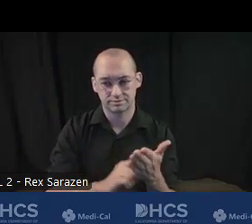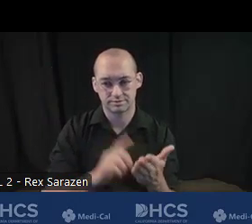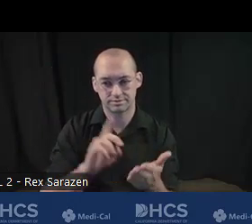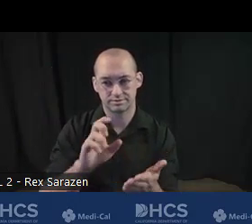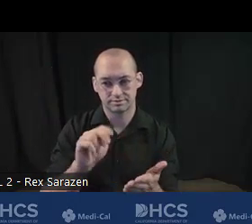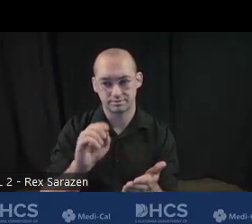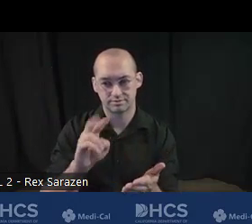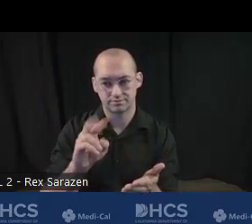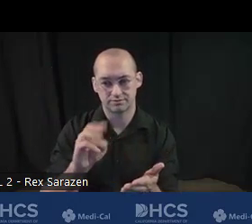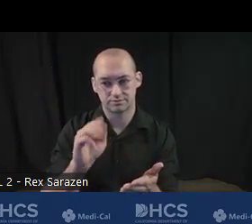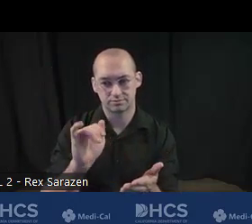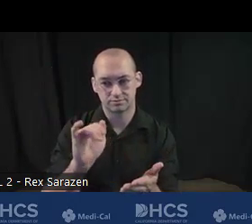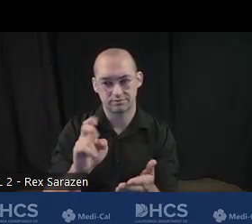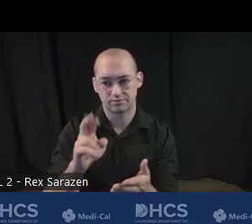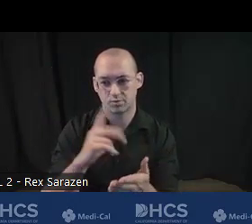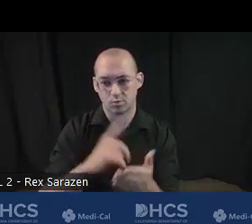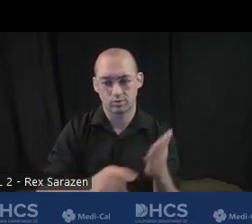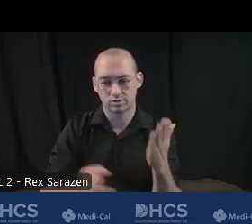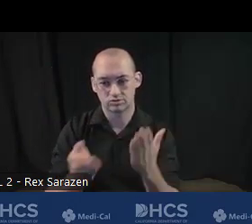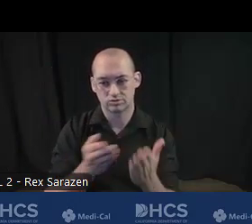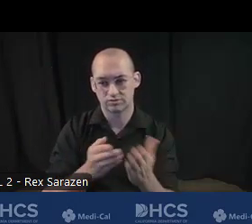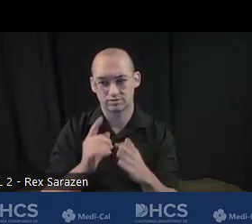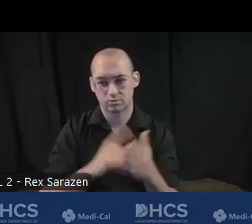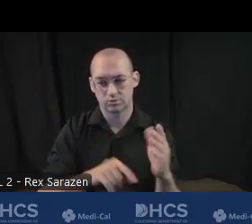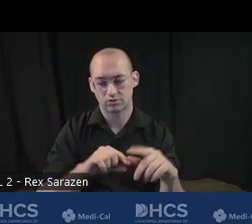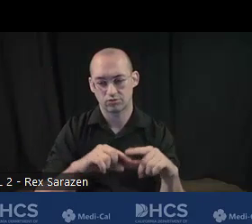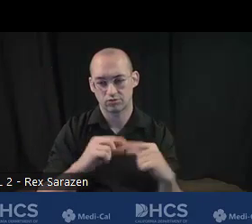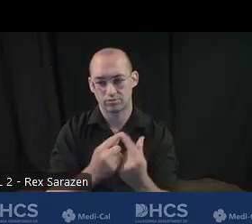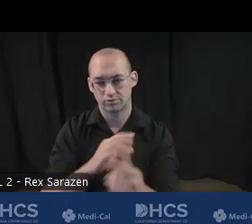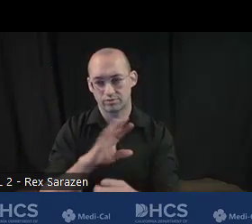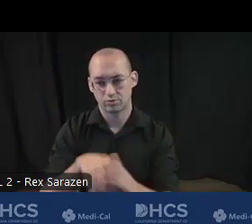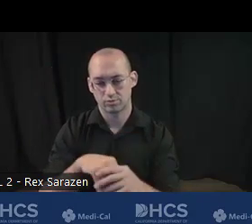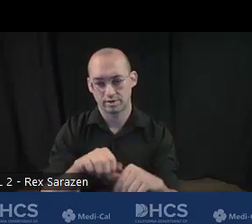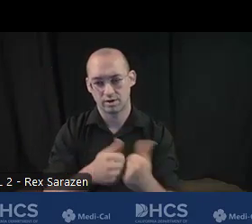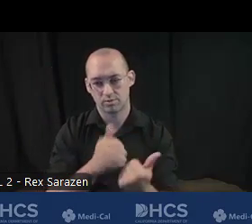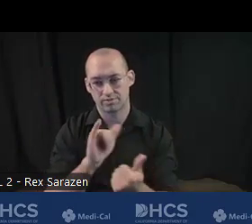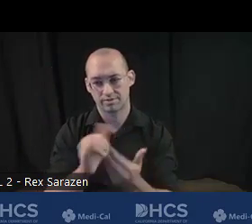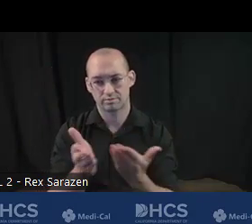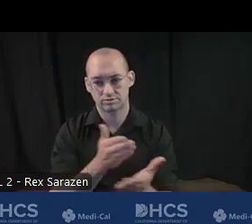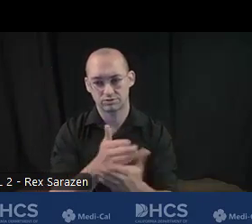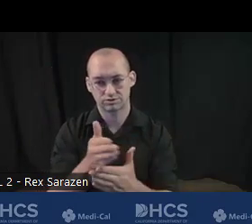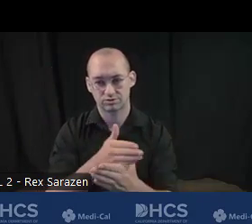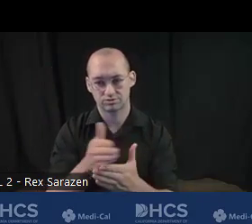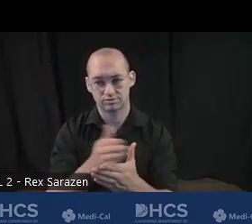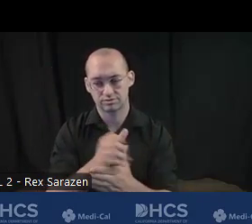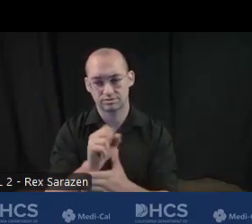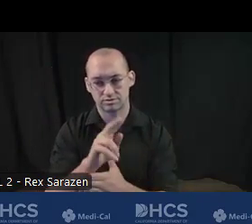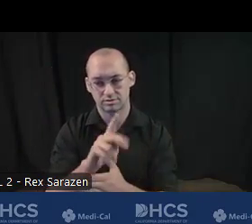and populations to include, and develop assumptions about how the de novo waivers would share the supply and demand for